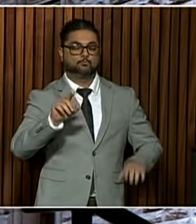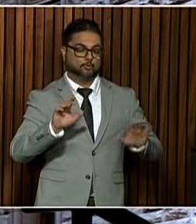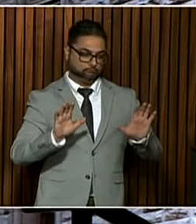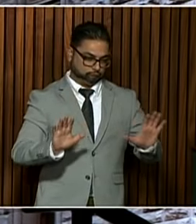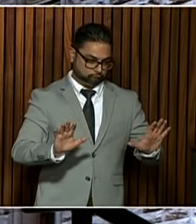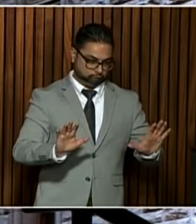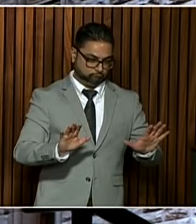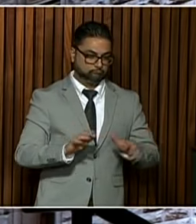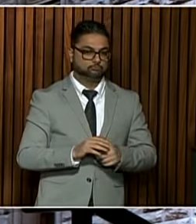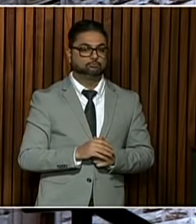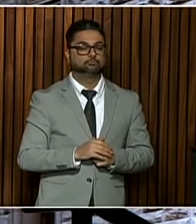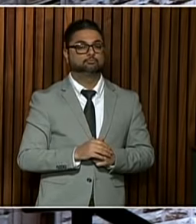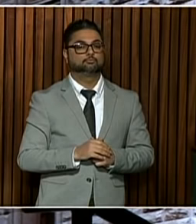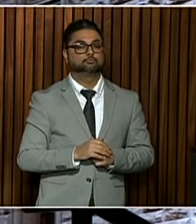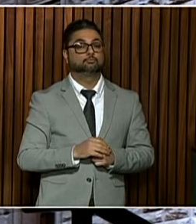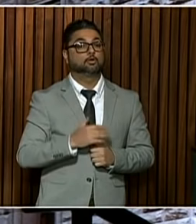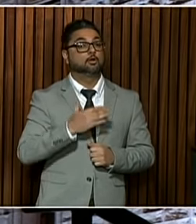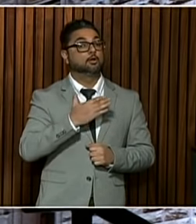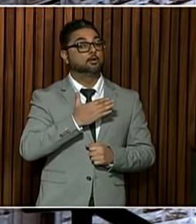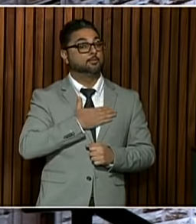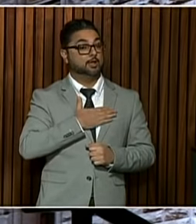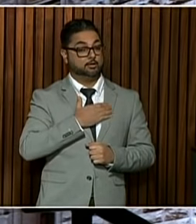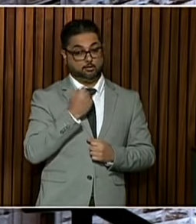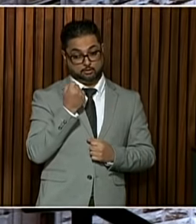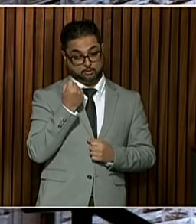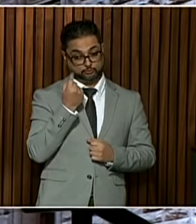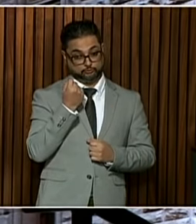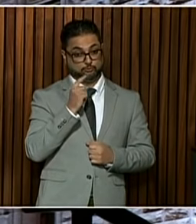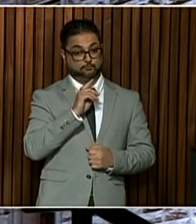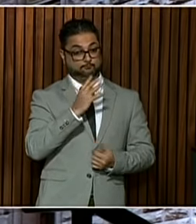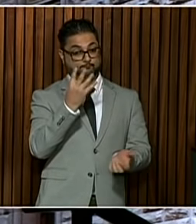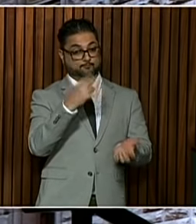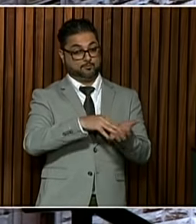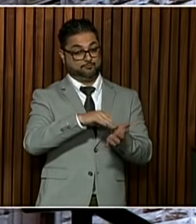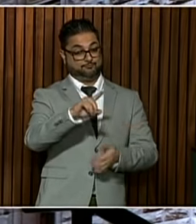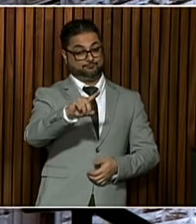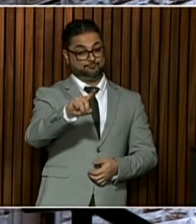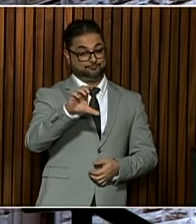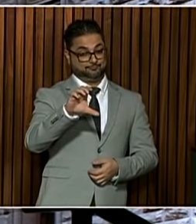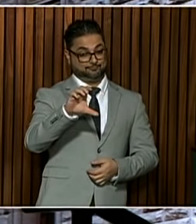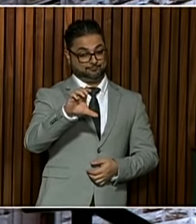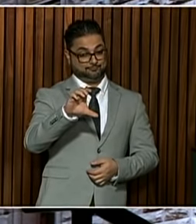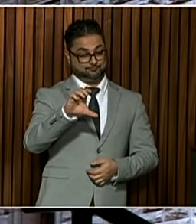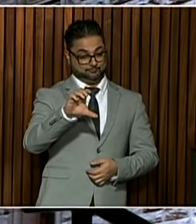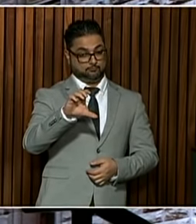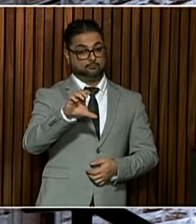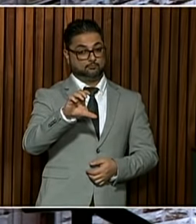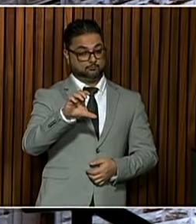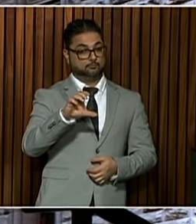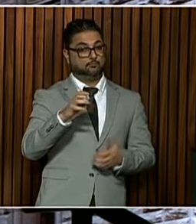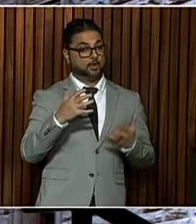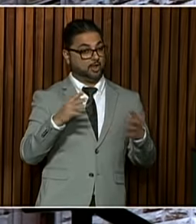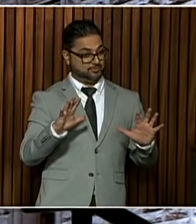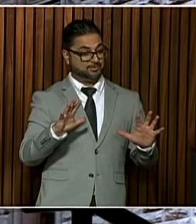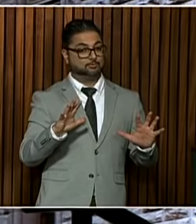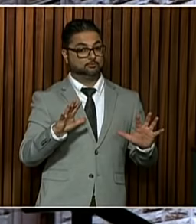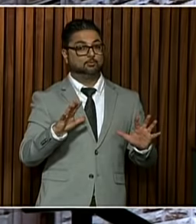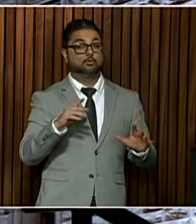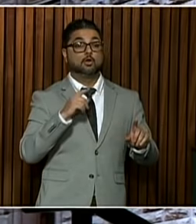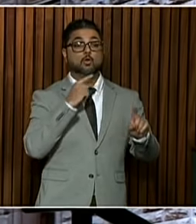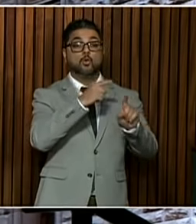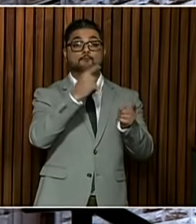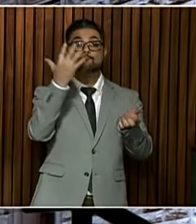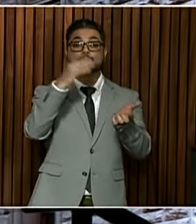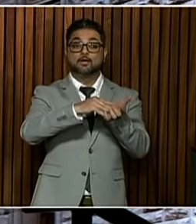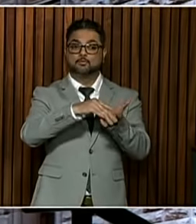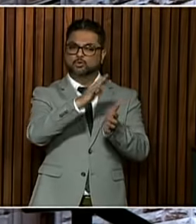that one was that today moved out was around about 4,100. So we're getting close to that number. And so that's a matter of